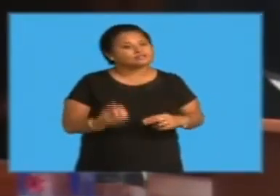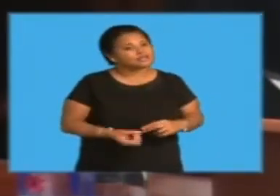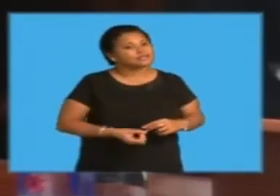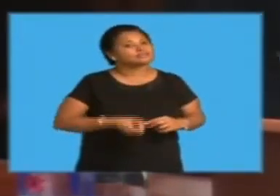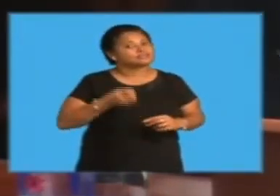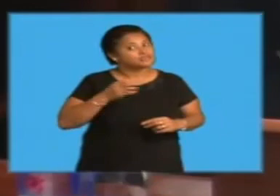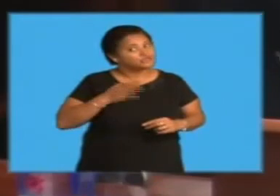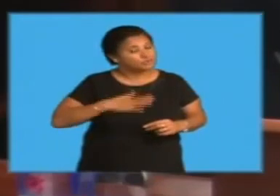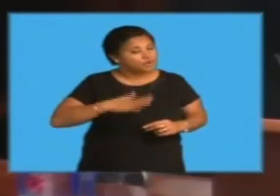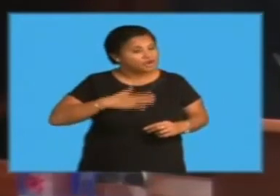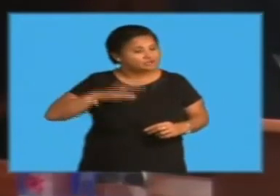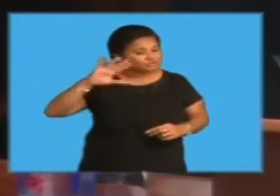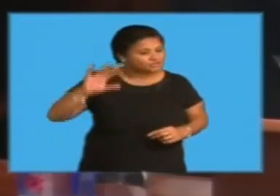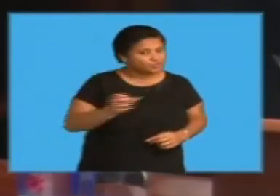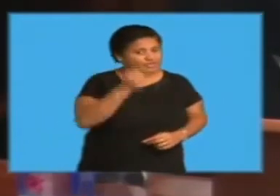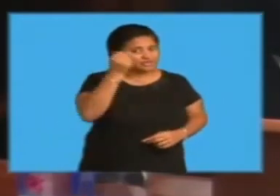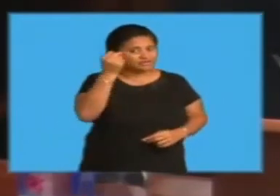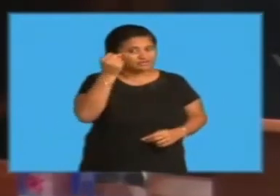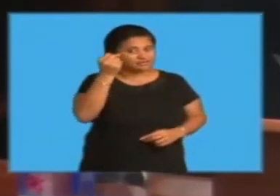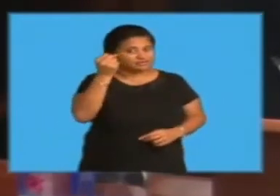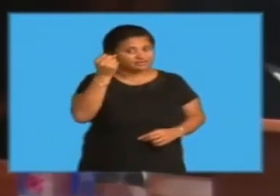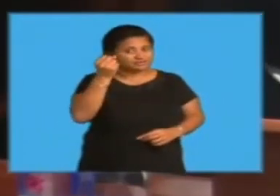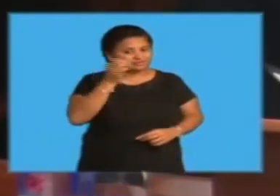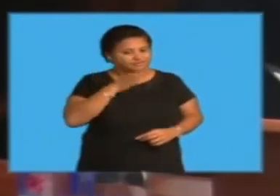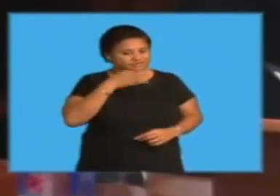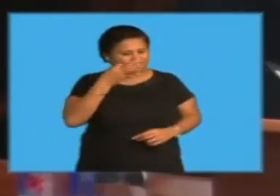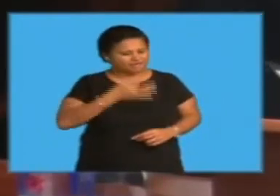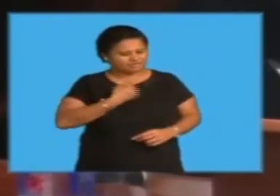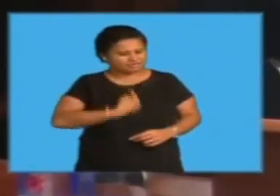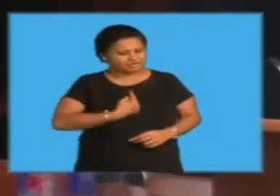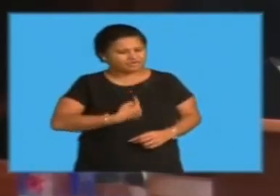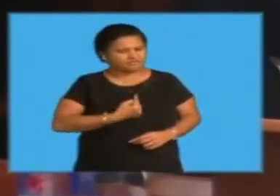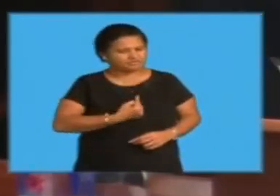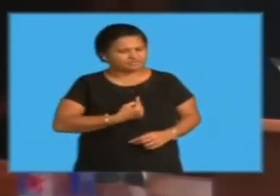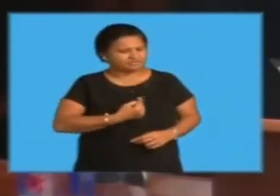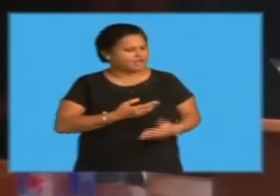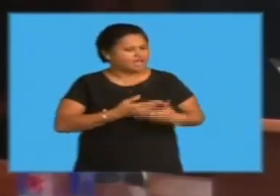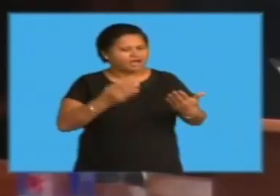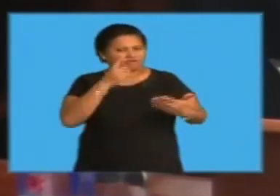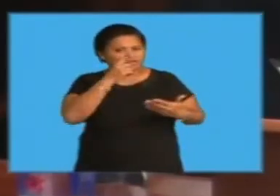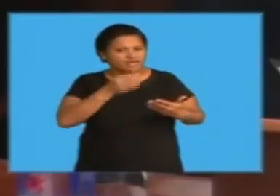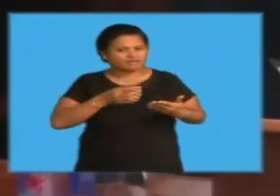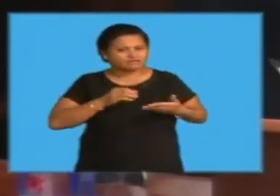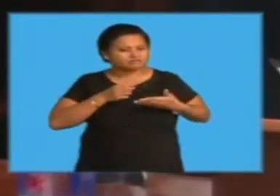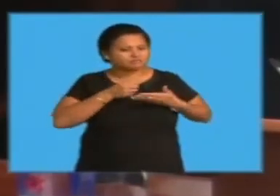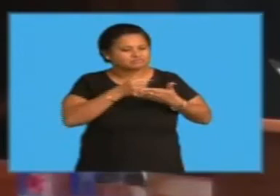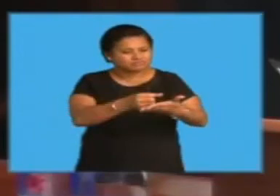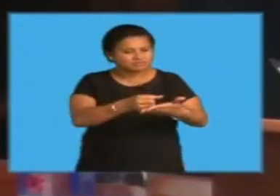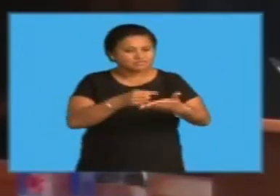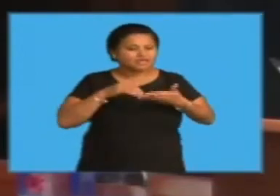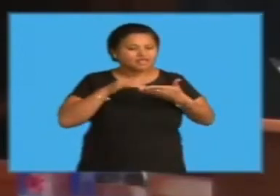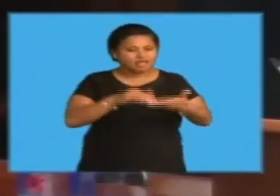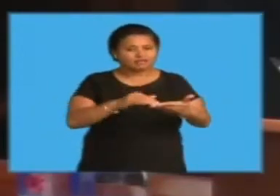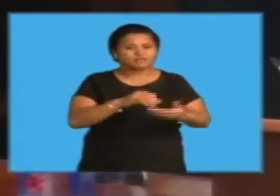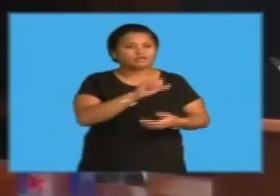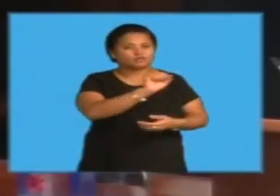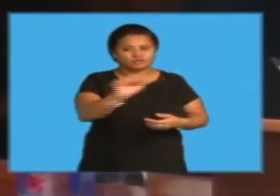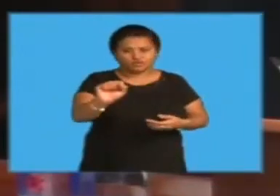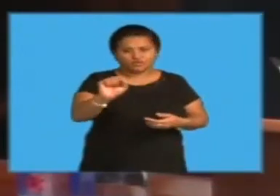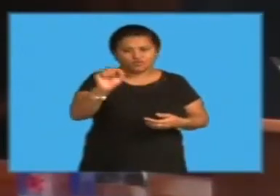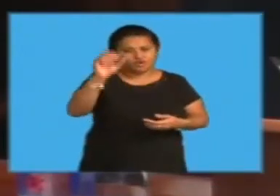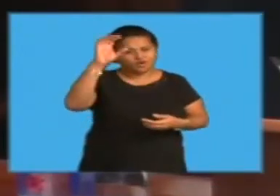win. I ask you always to do what is best for your country, that you think beyond ethnicity,